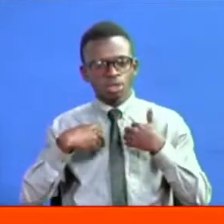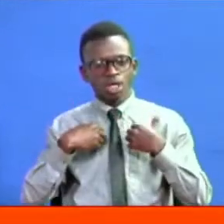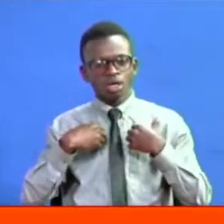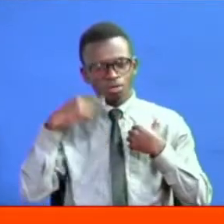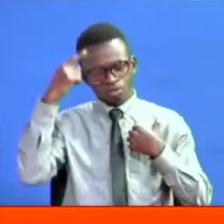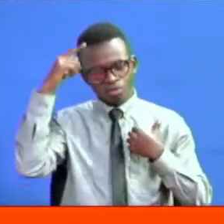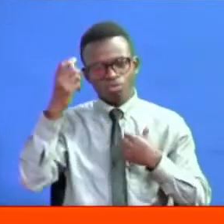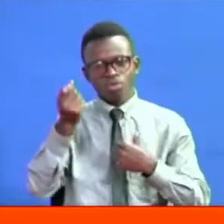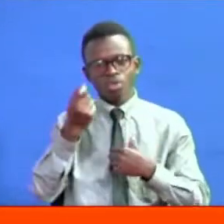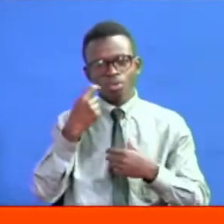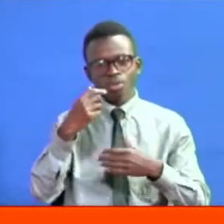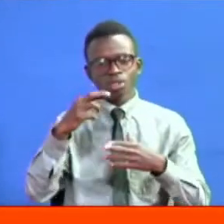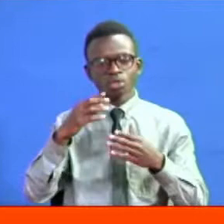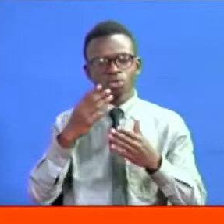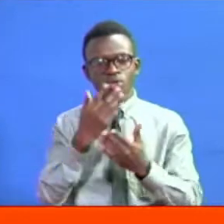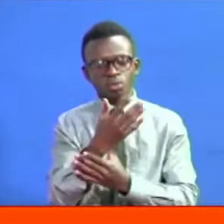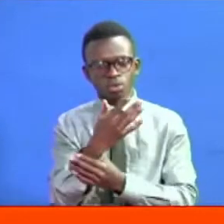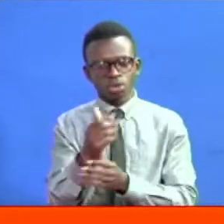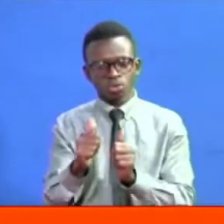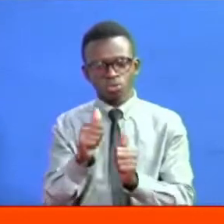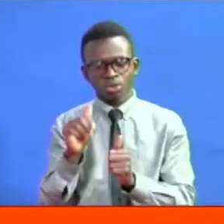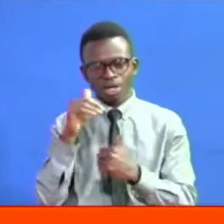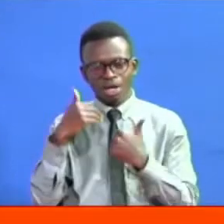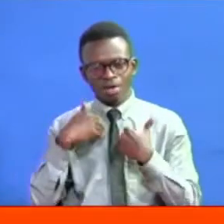medical documents she submitted.